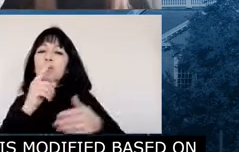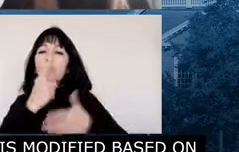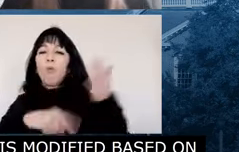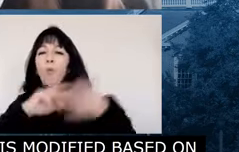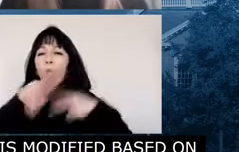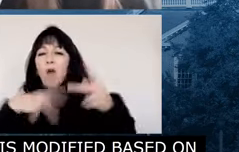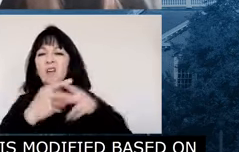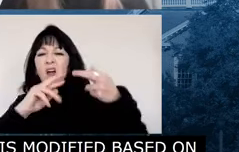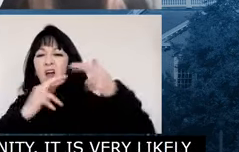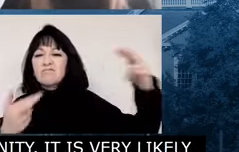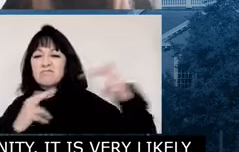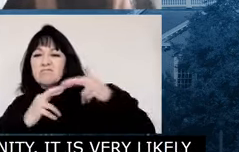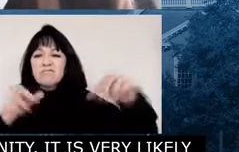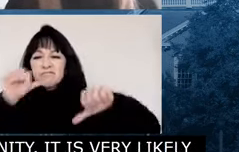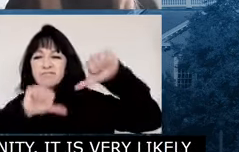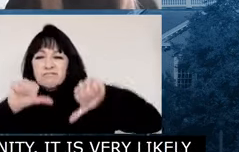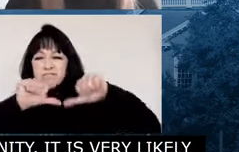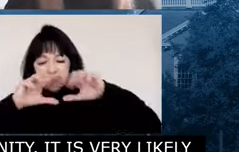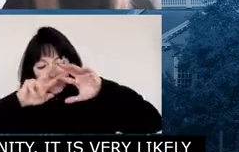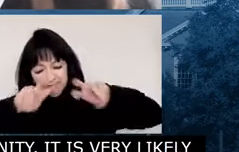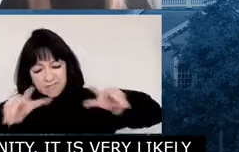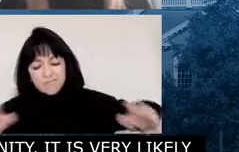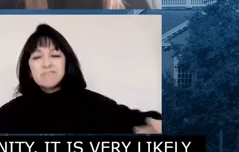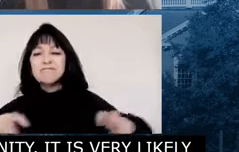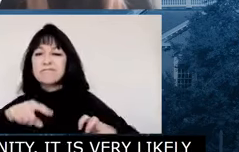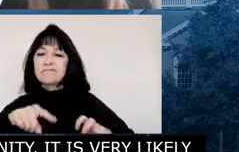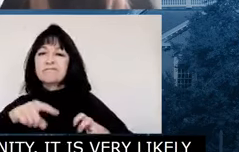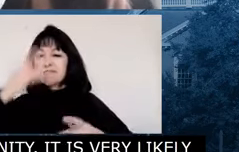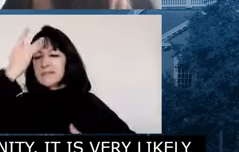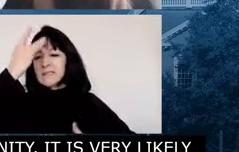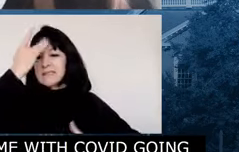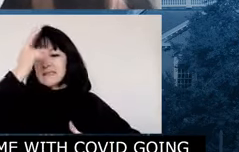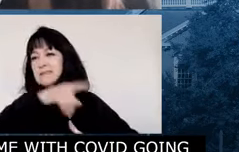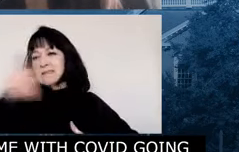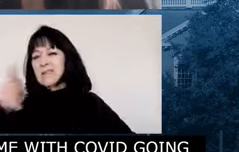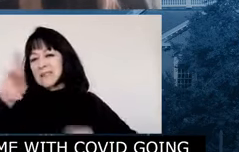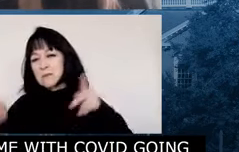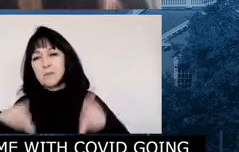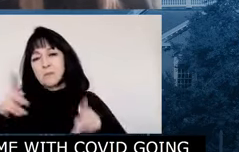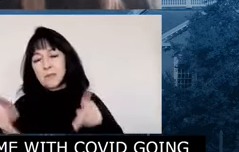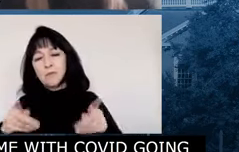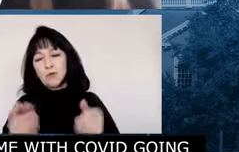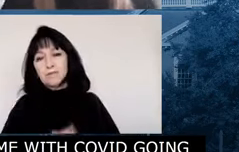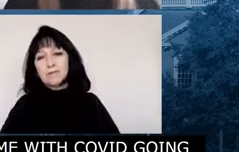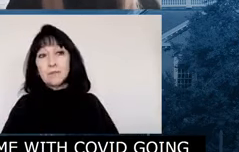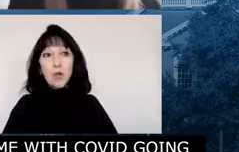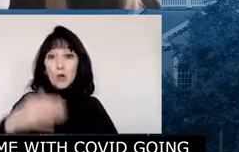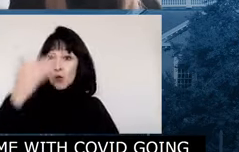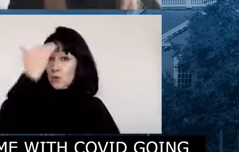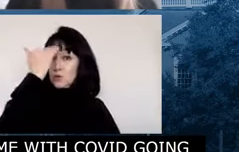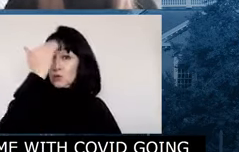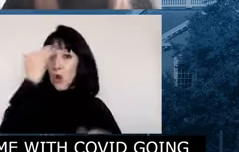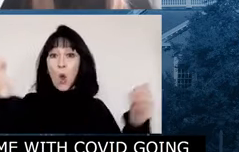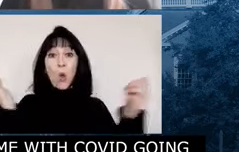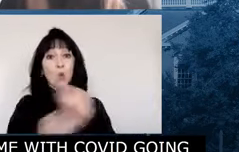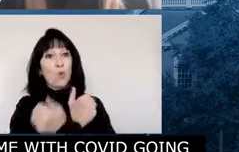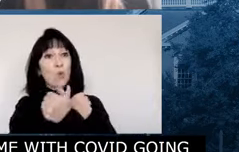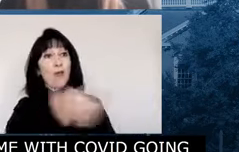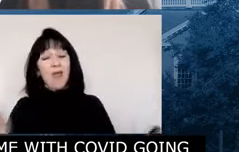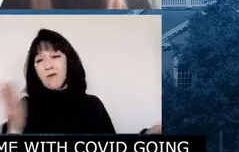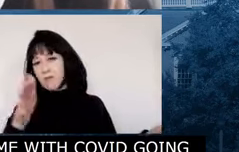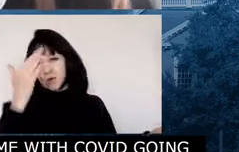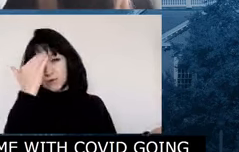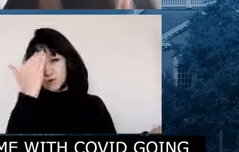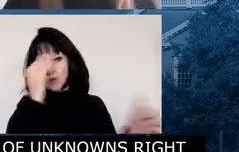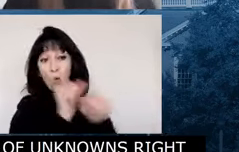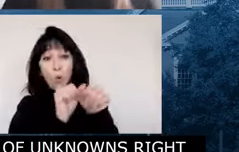forward. So there's a lot of unknowns right now. I think the hope is, though, that at some point in the not too